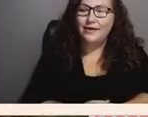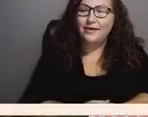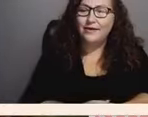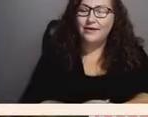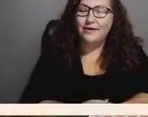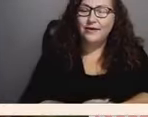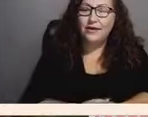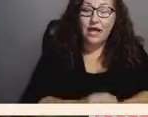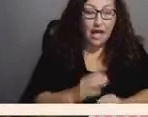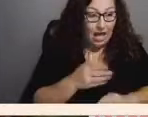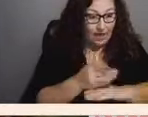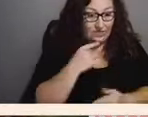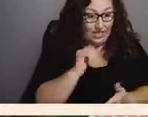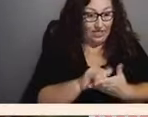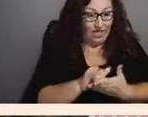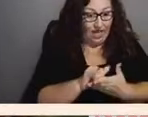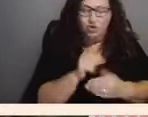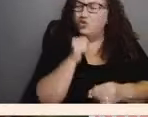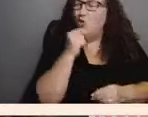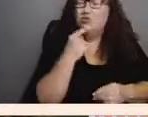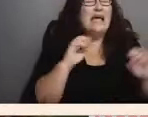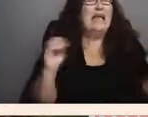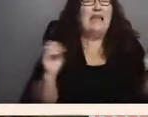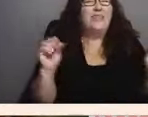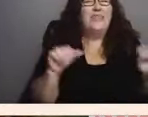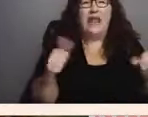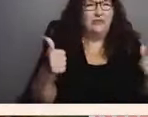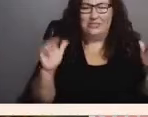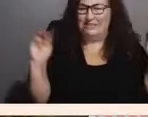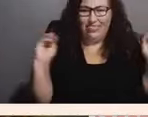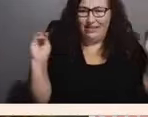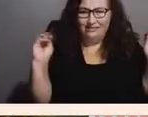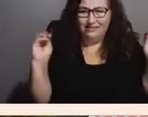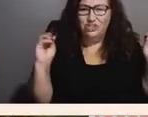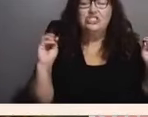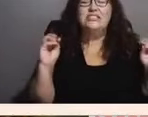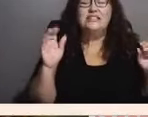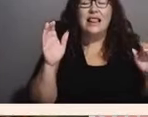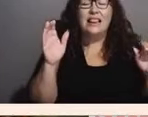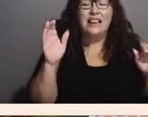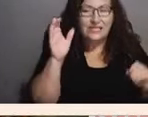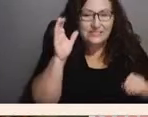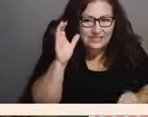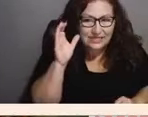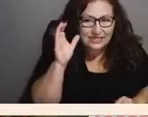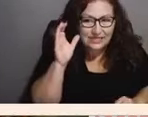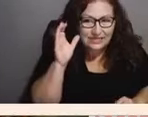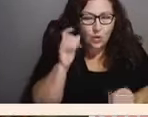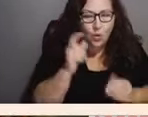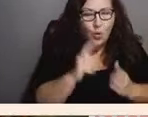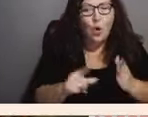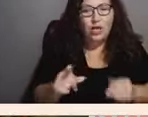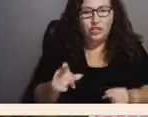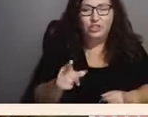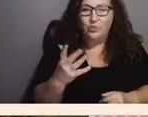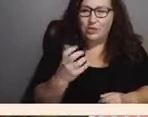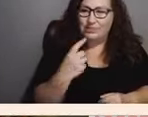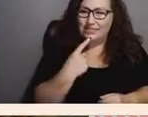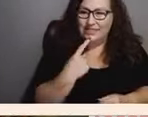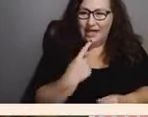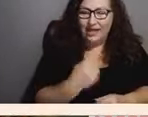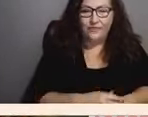say that, don't say anything else. Listen to what she has to say. Give her